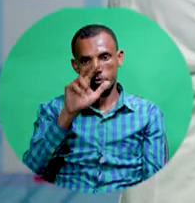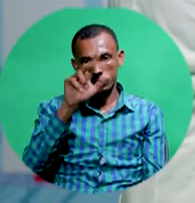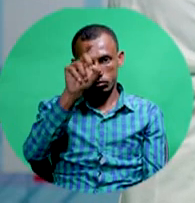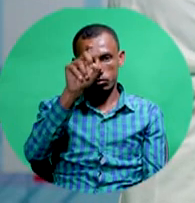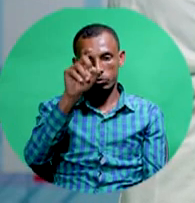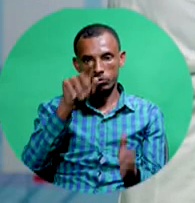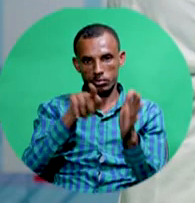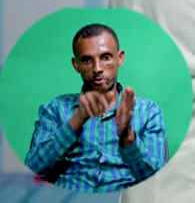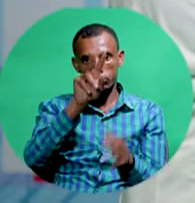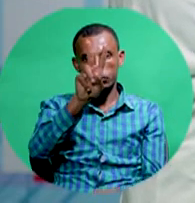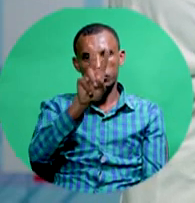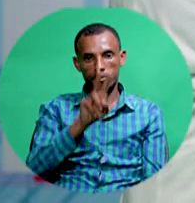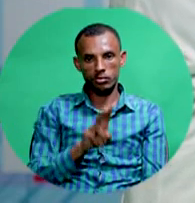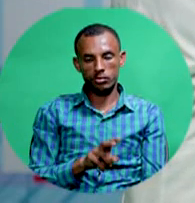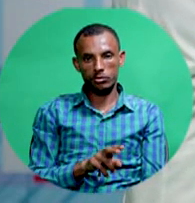3x minus 2